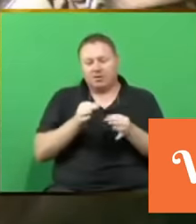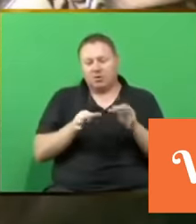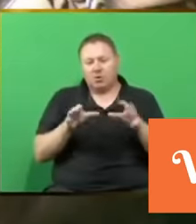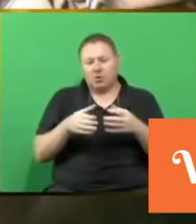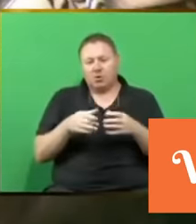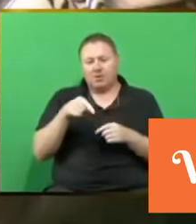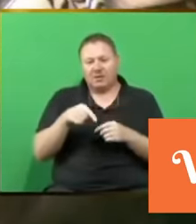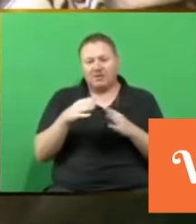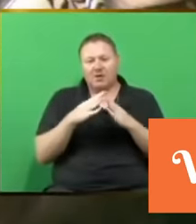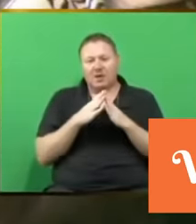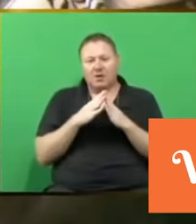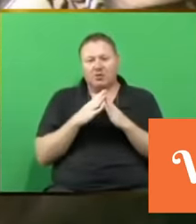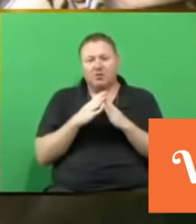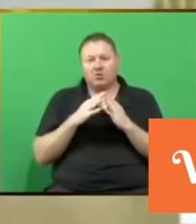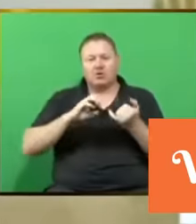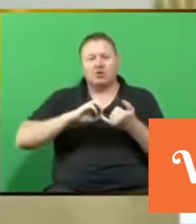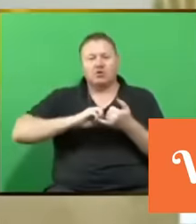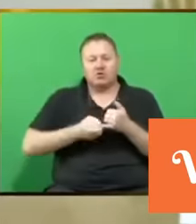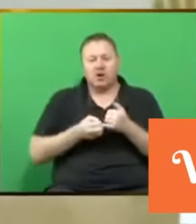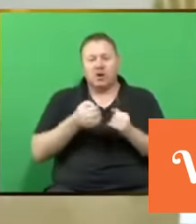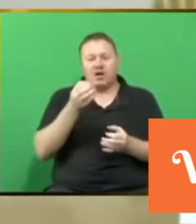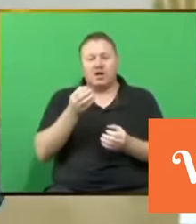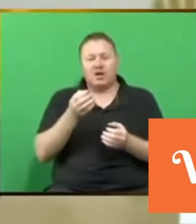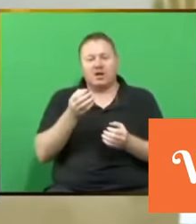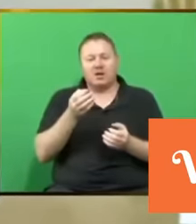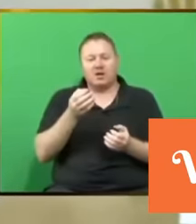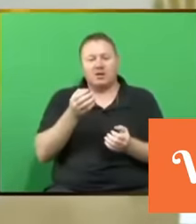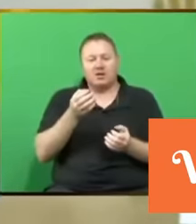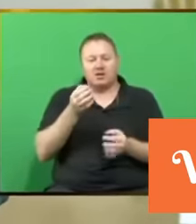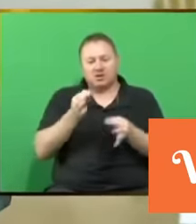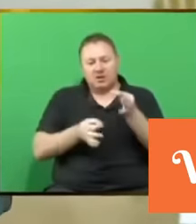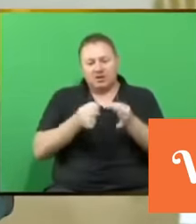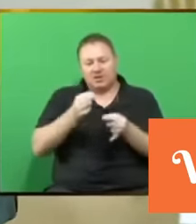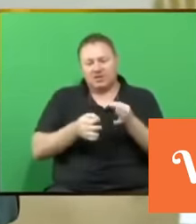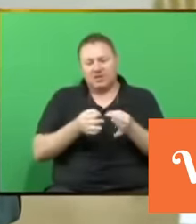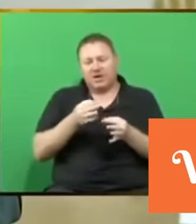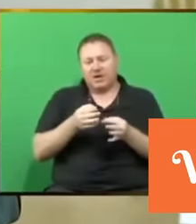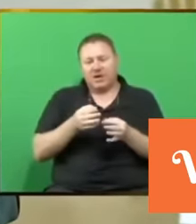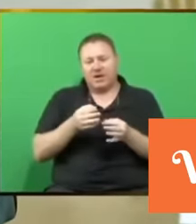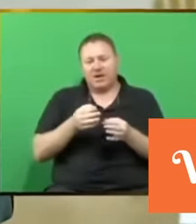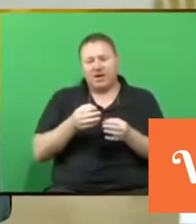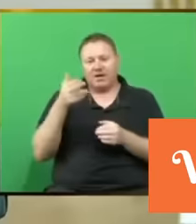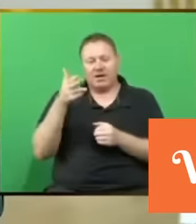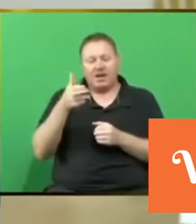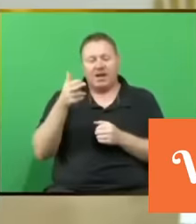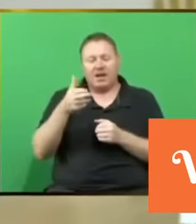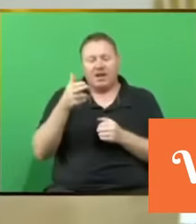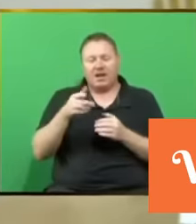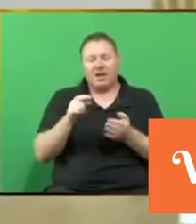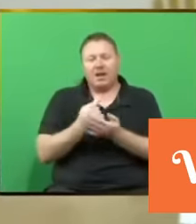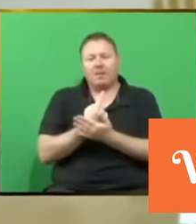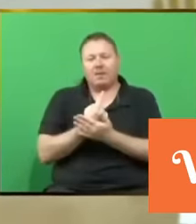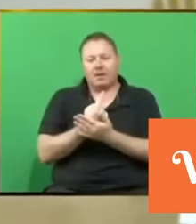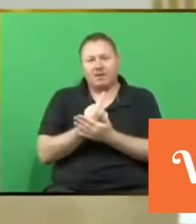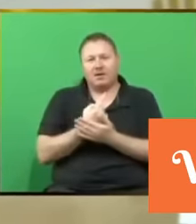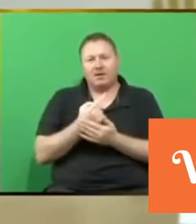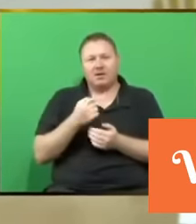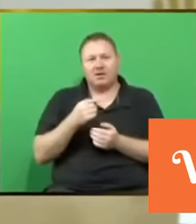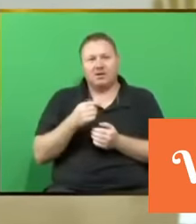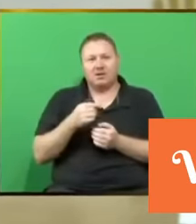house that are trying to justify the massacre and the genocide that's taking place in